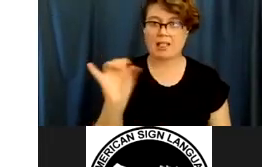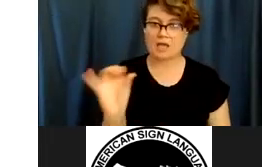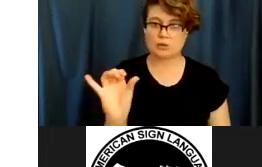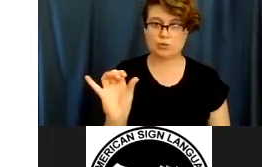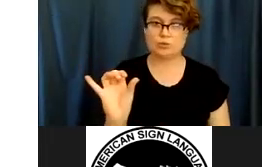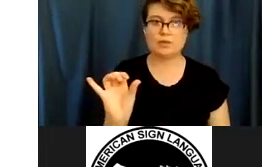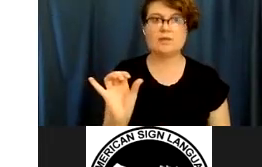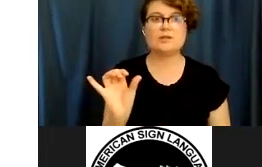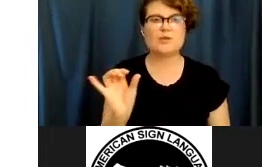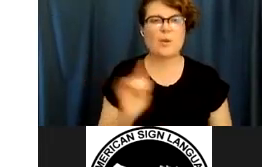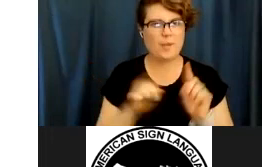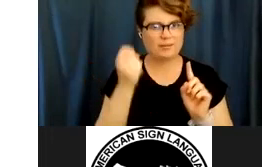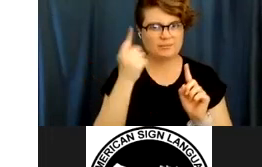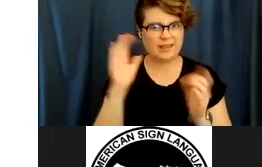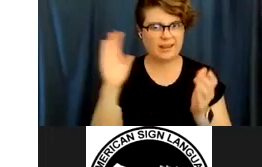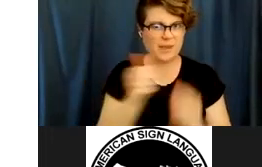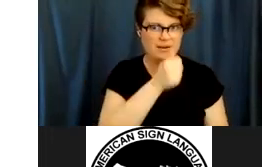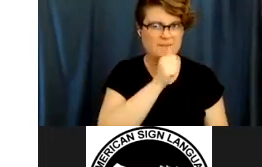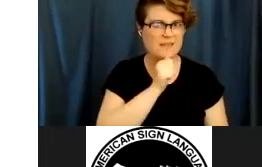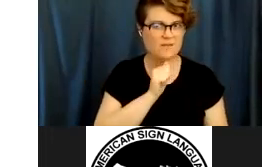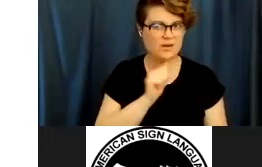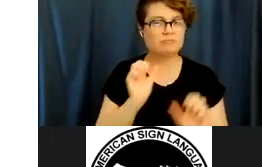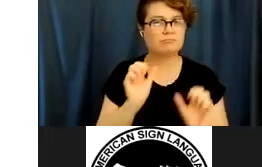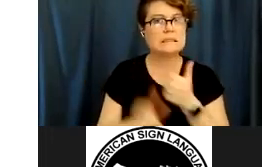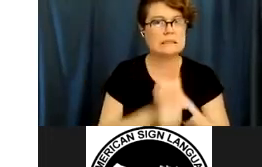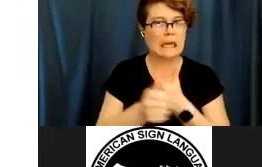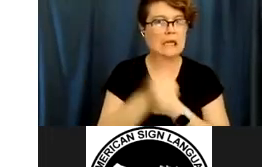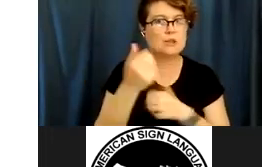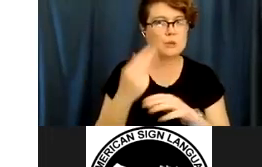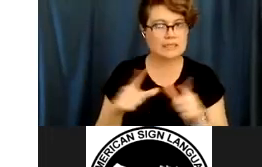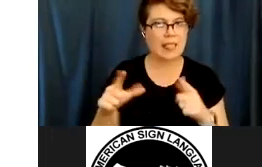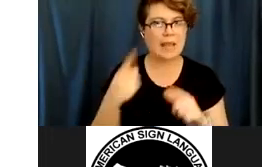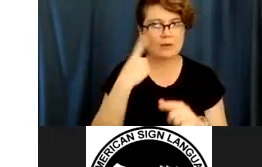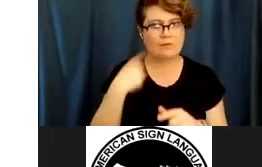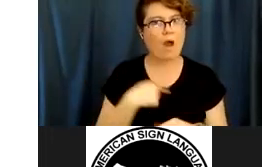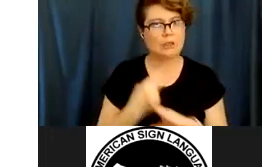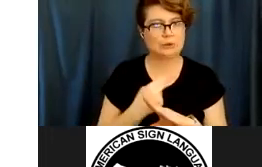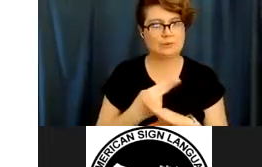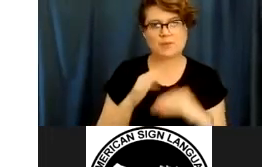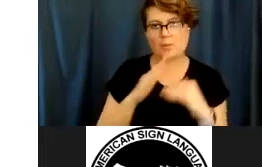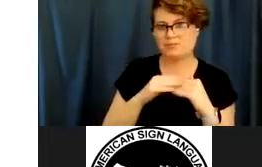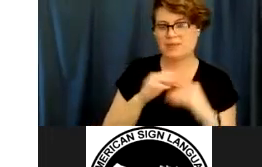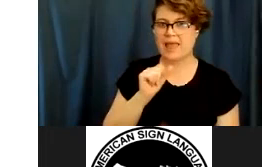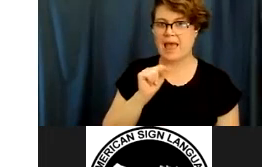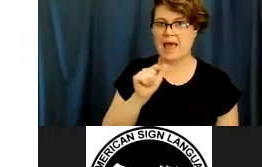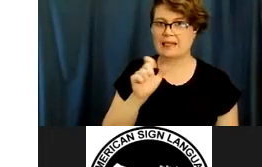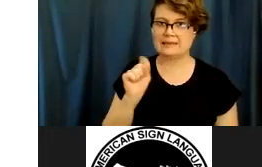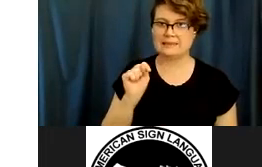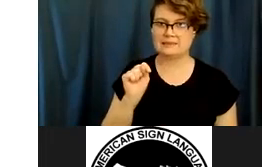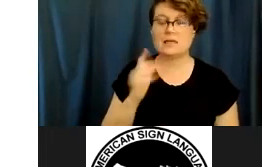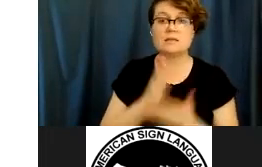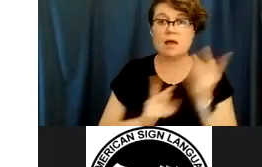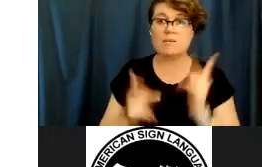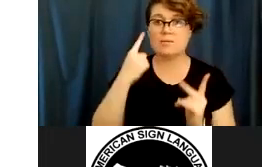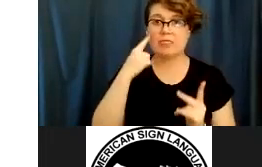the dangers of this comparative suffering language, at least. While some see this as a silver lining approach or a